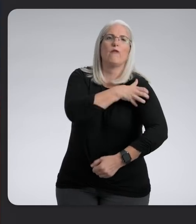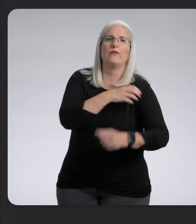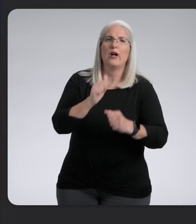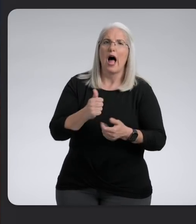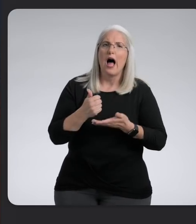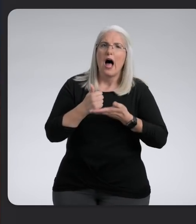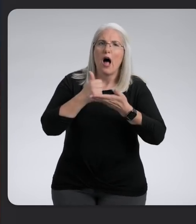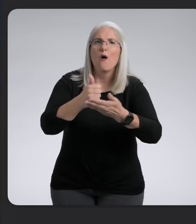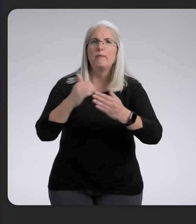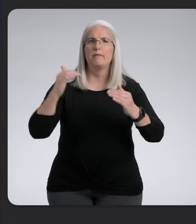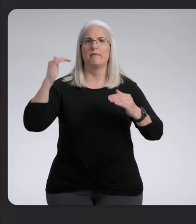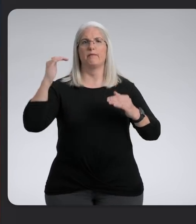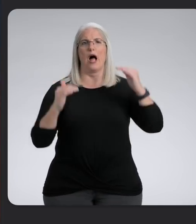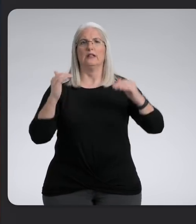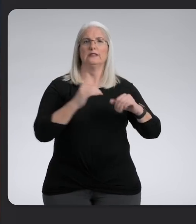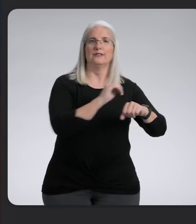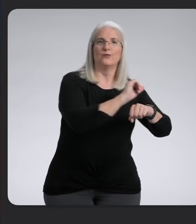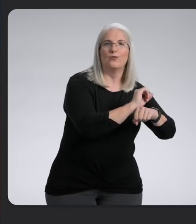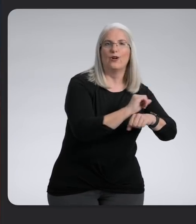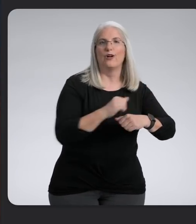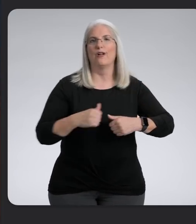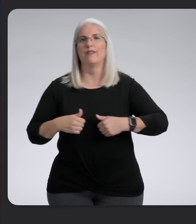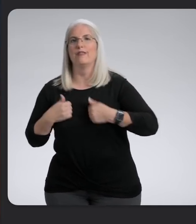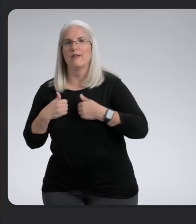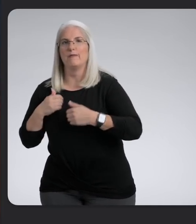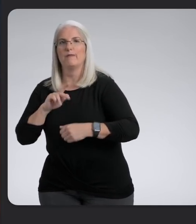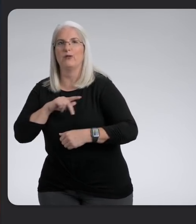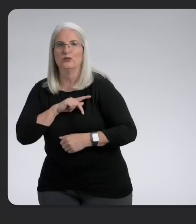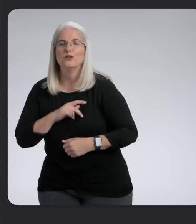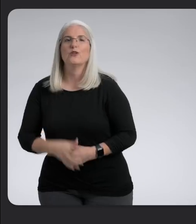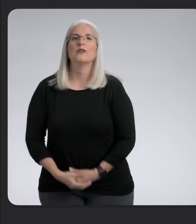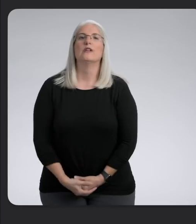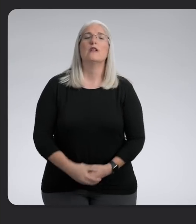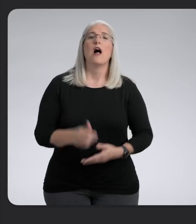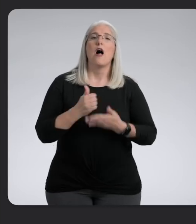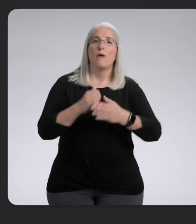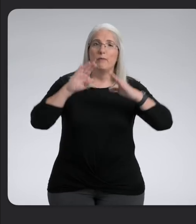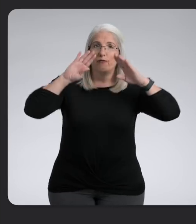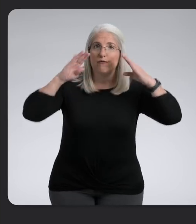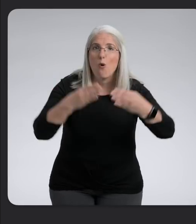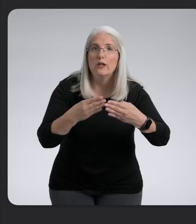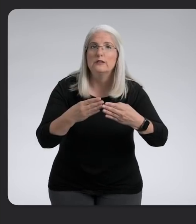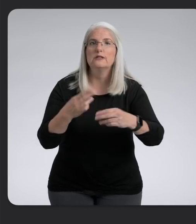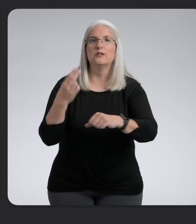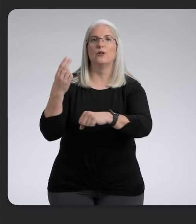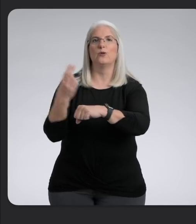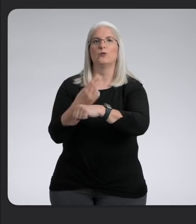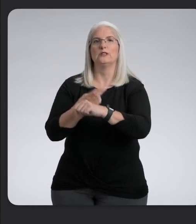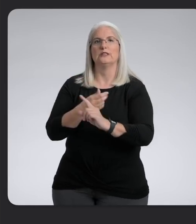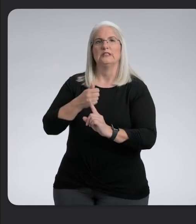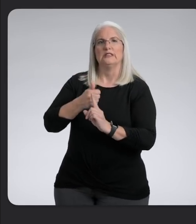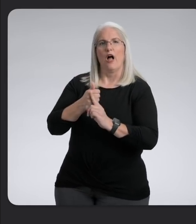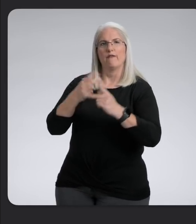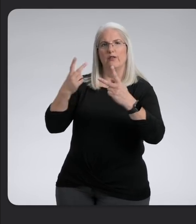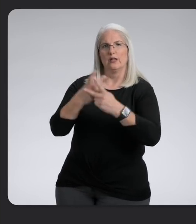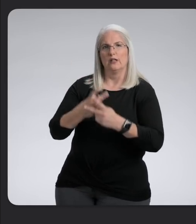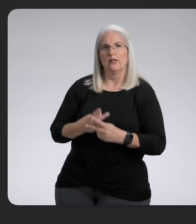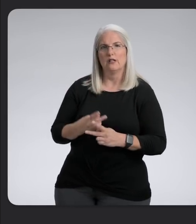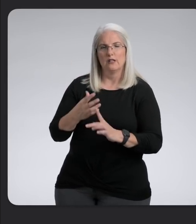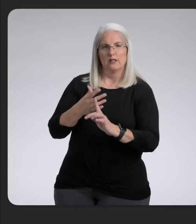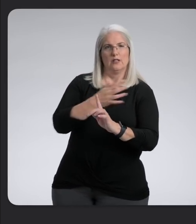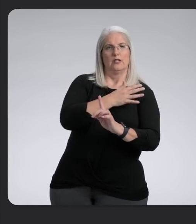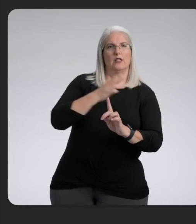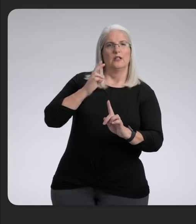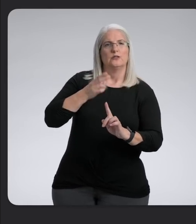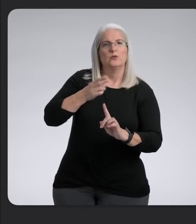Not only does iOS give you space to focus, it also uses intelligence to elevate your experience, helping you